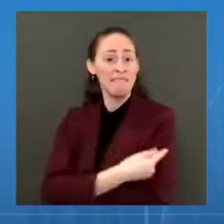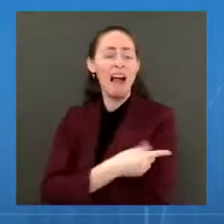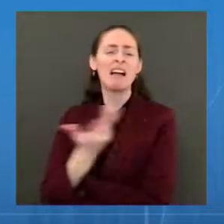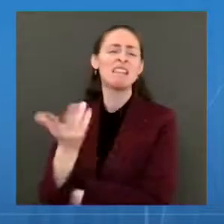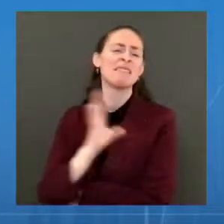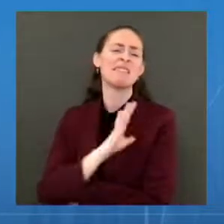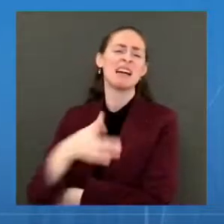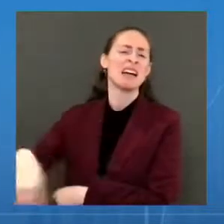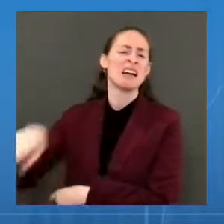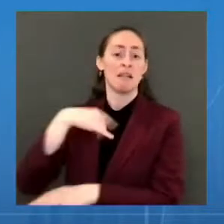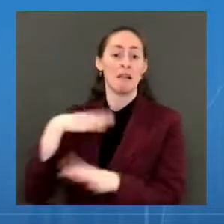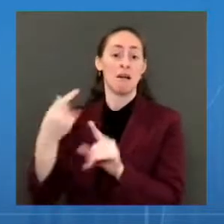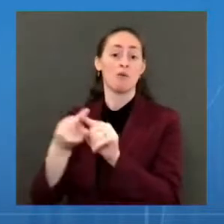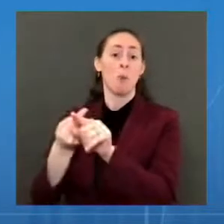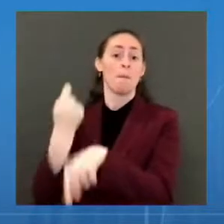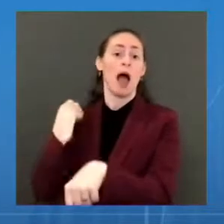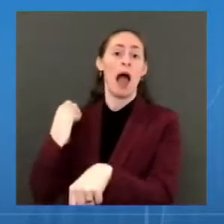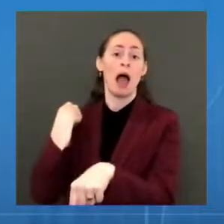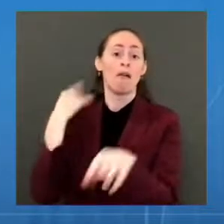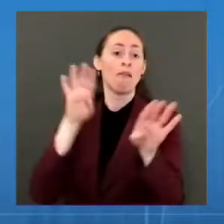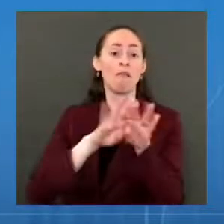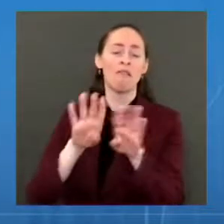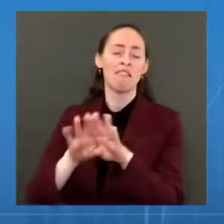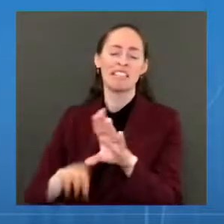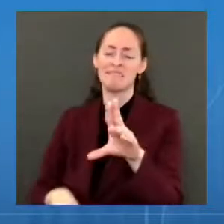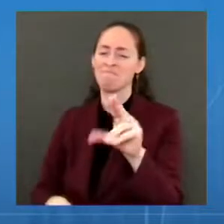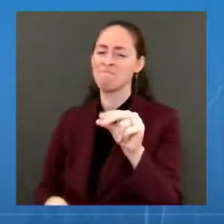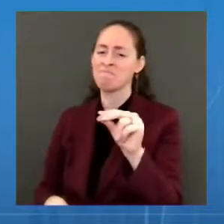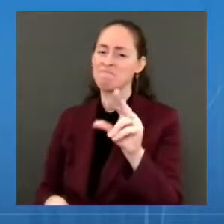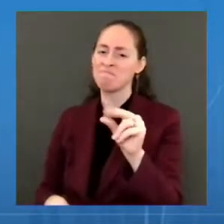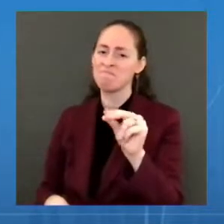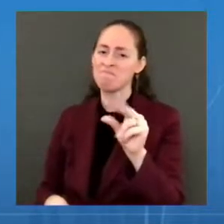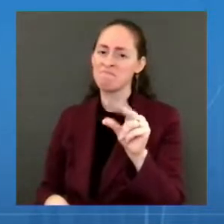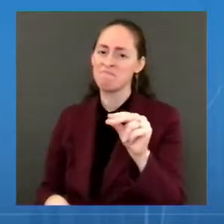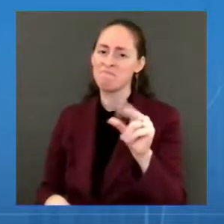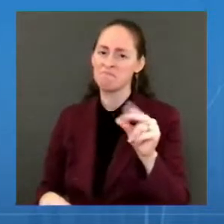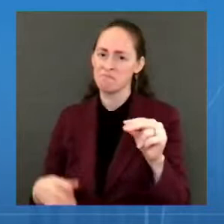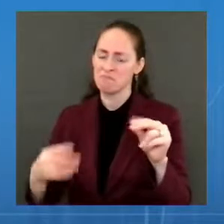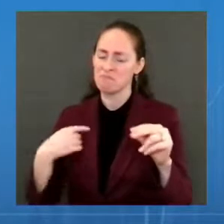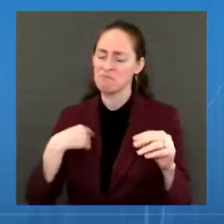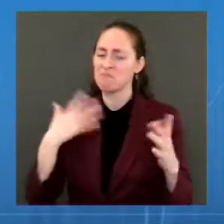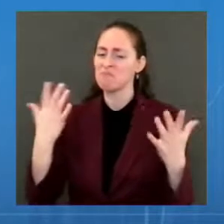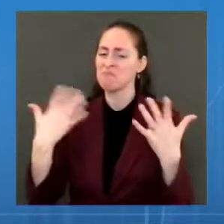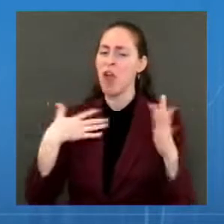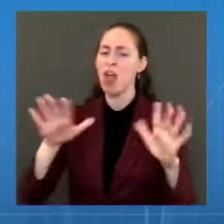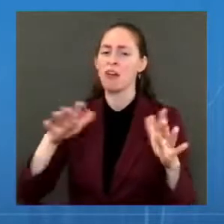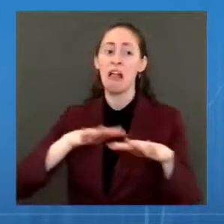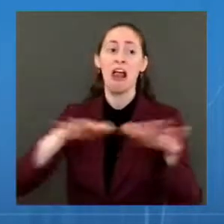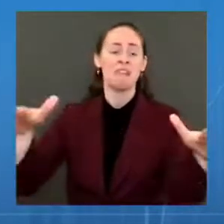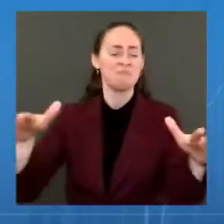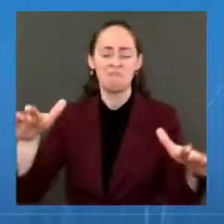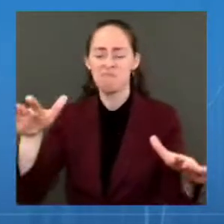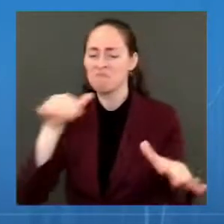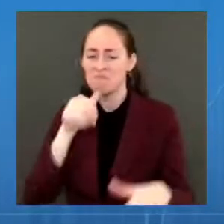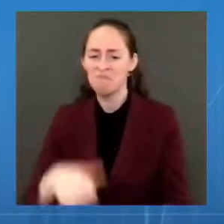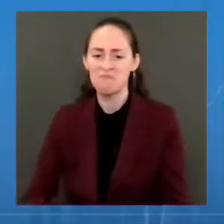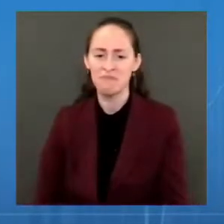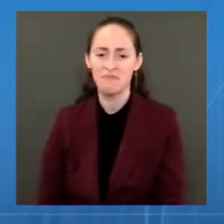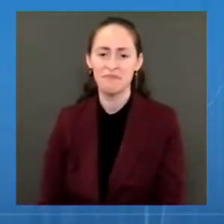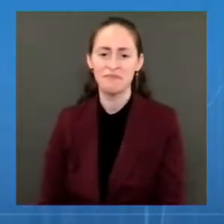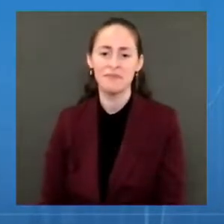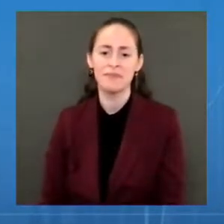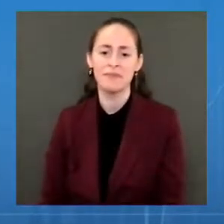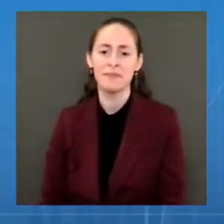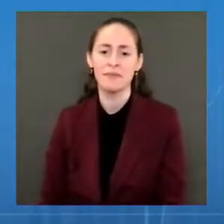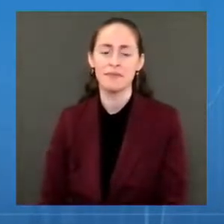way, shape, or form. This is under our control. Next question. Go to Tamara Keith at NPR.